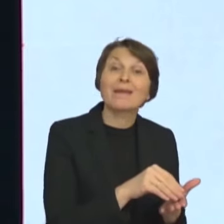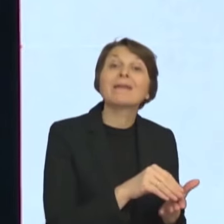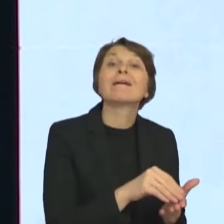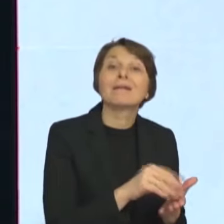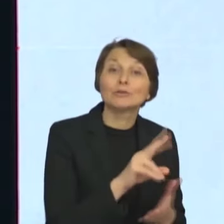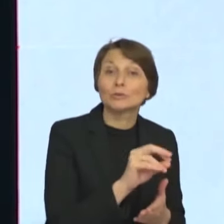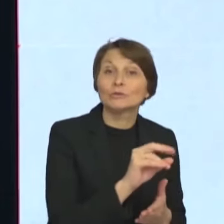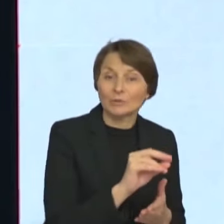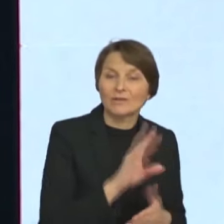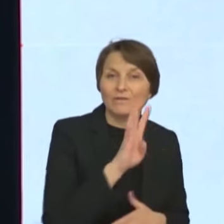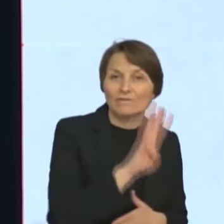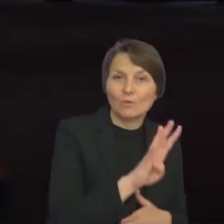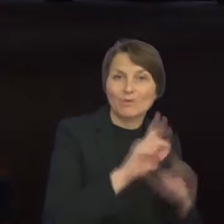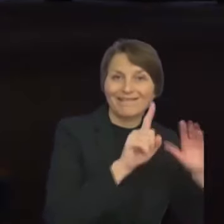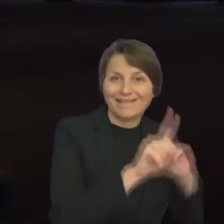of